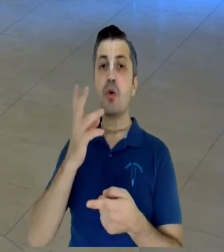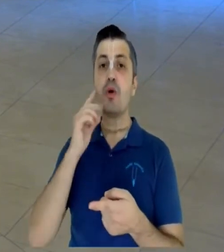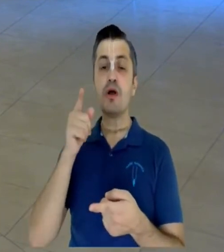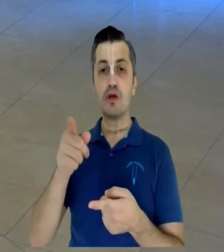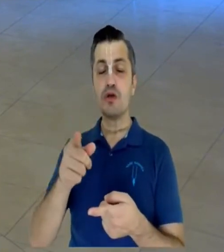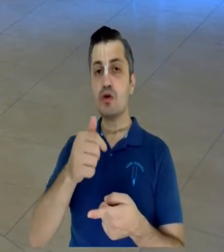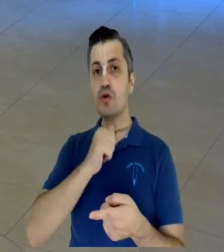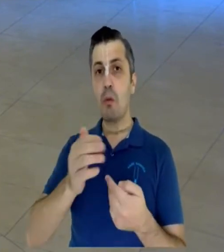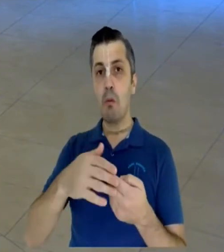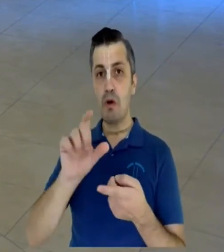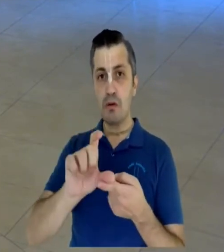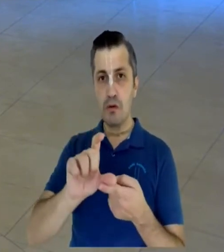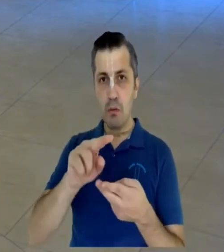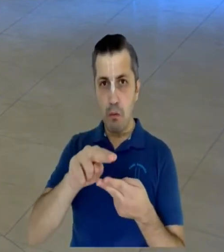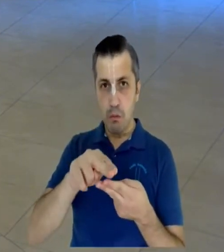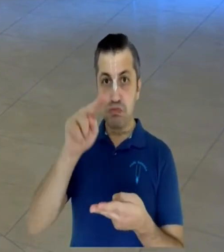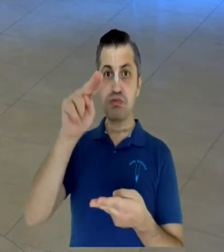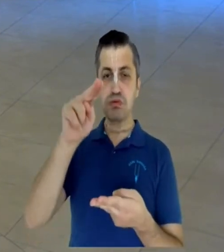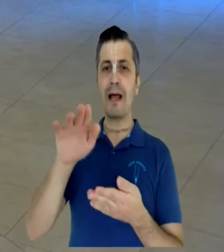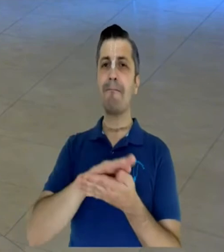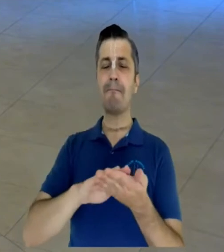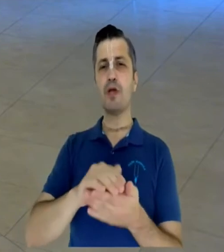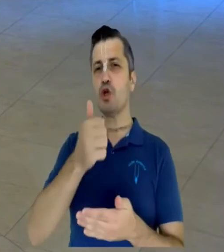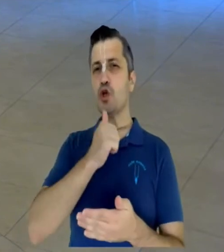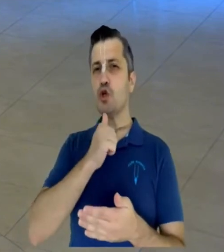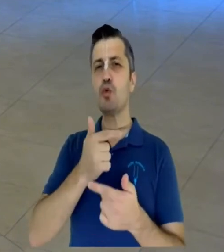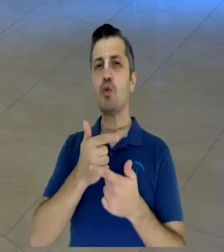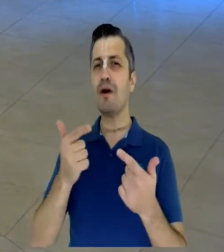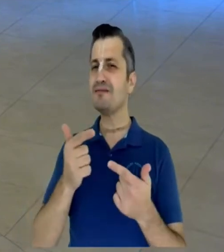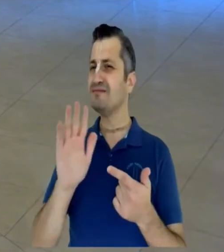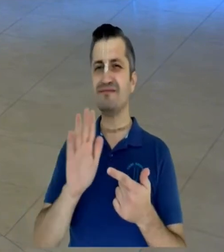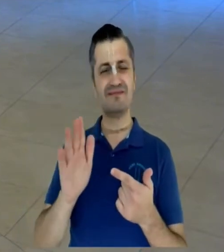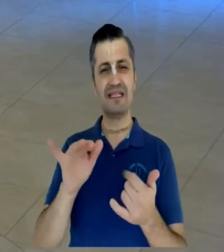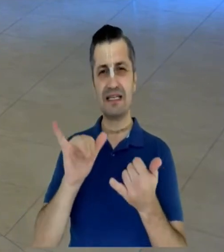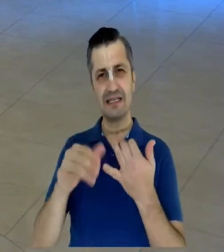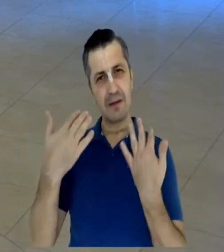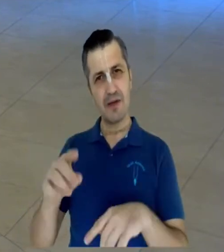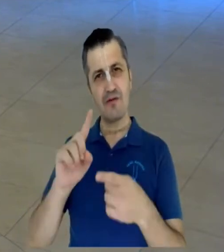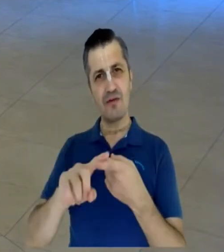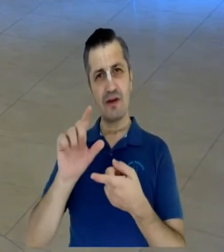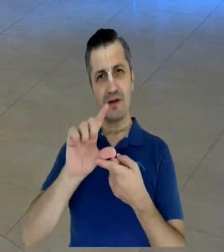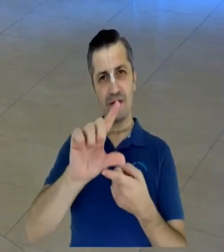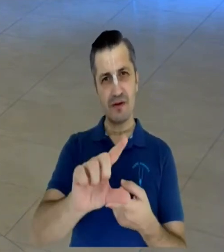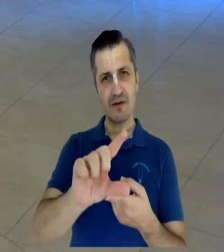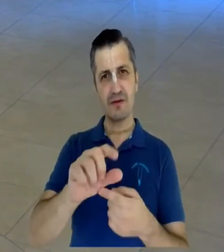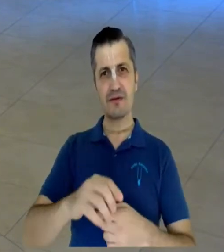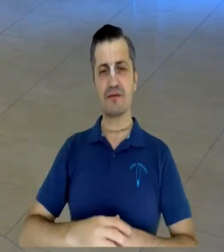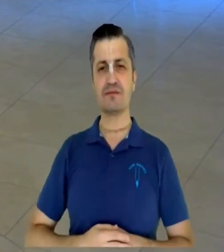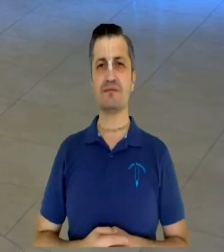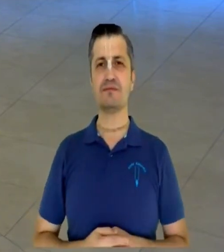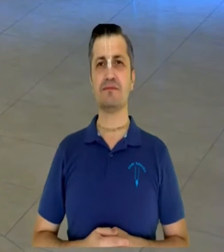material world, from the Vedic perspective, it's known as the place of death, actually. So everything